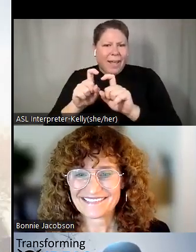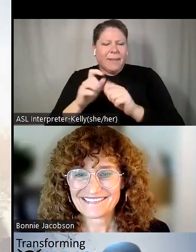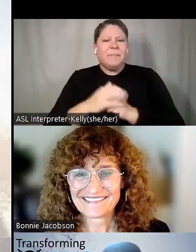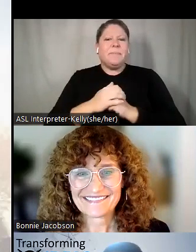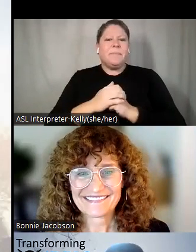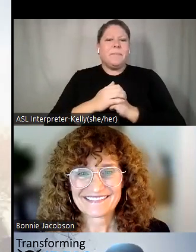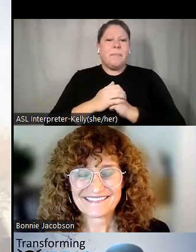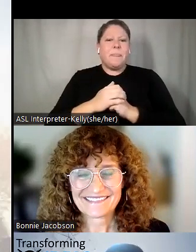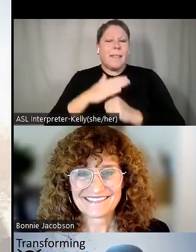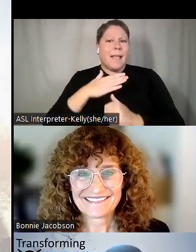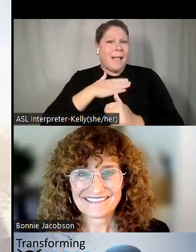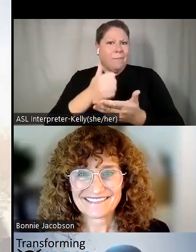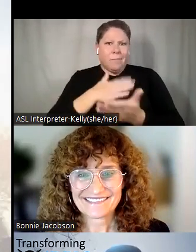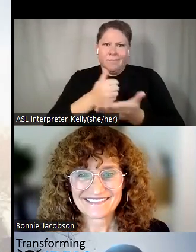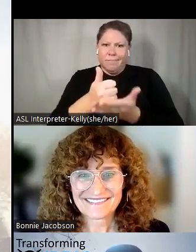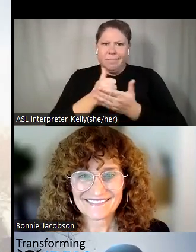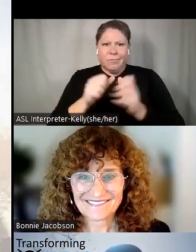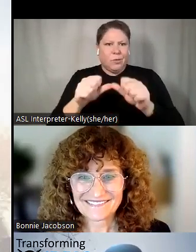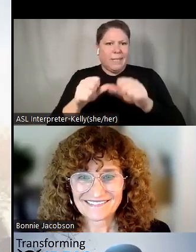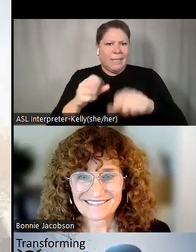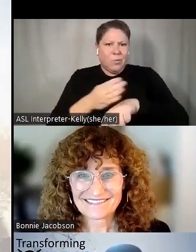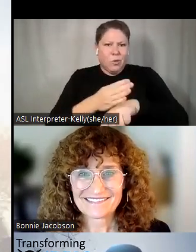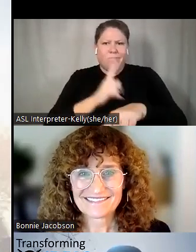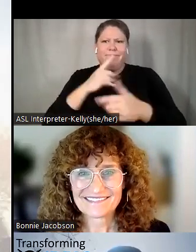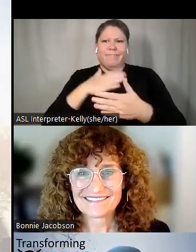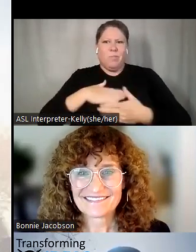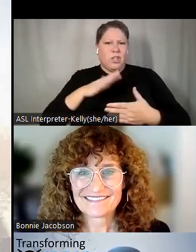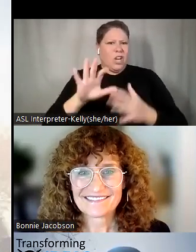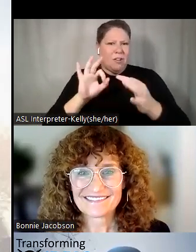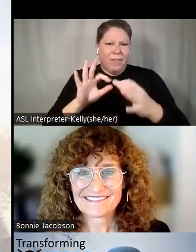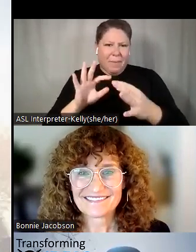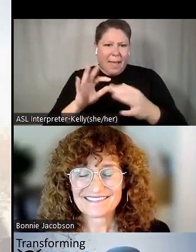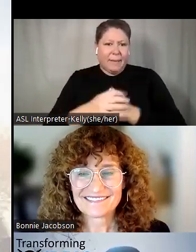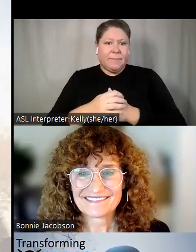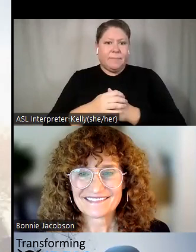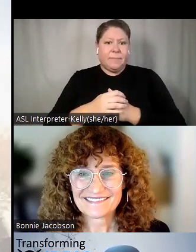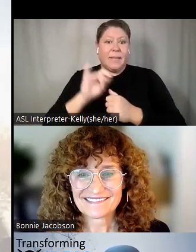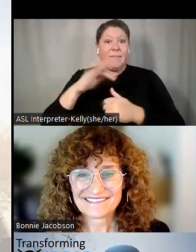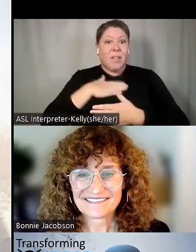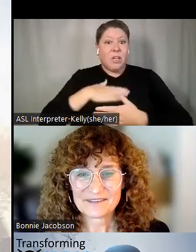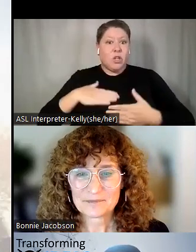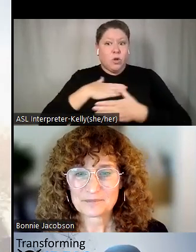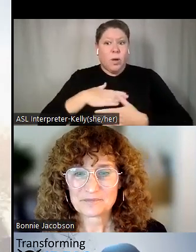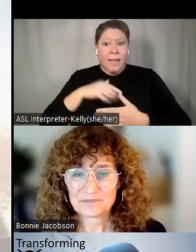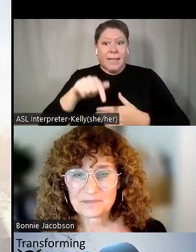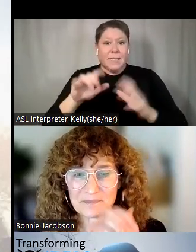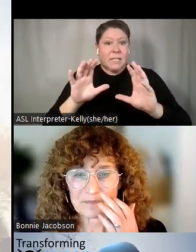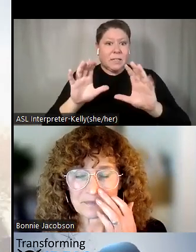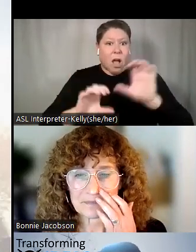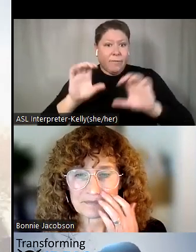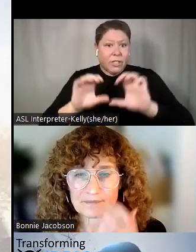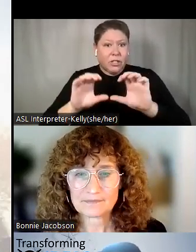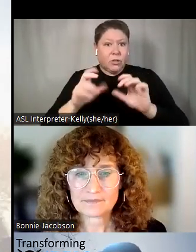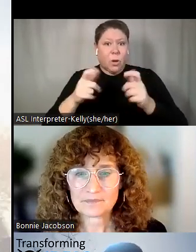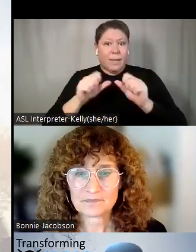to continuously improve. We appreciate your feedback. If you are enjoying the conversation and you would like to continue this